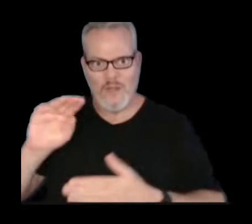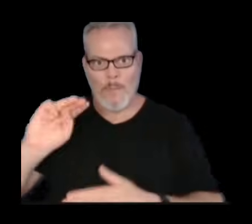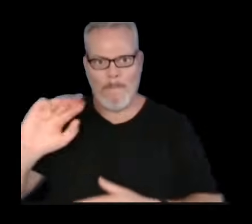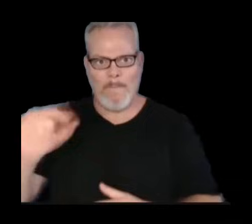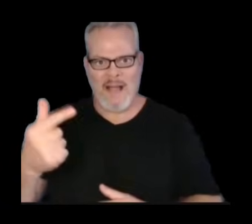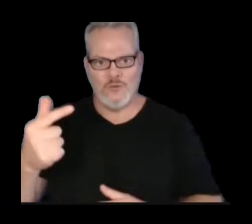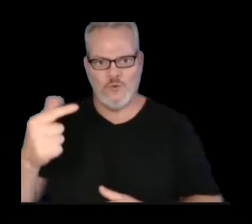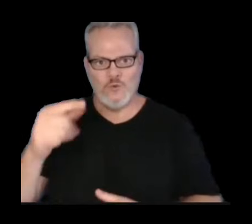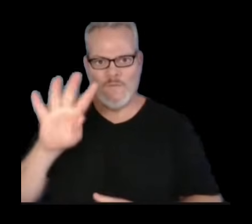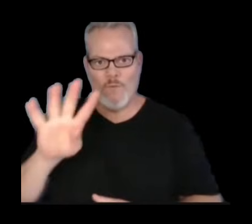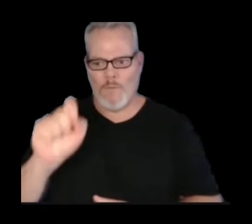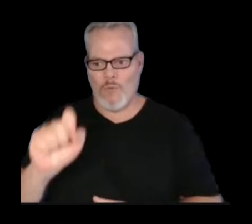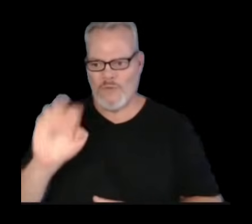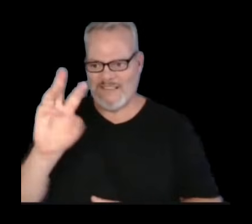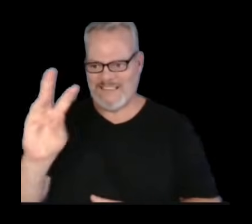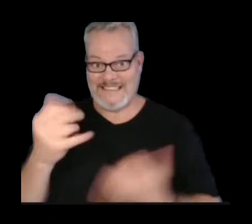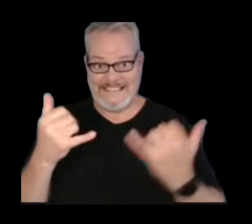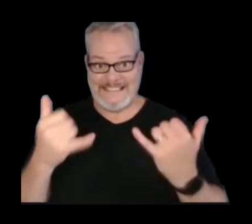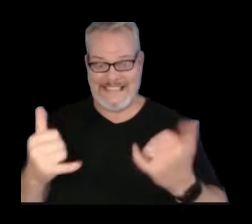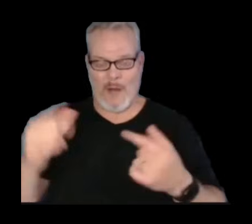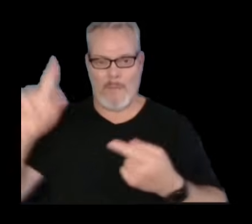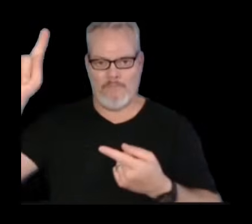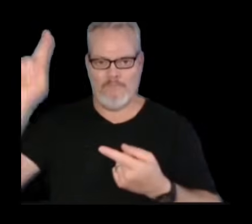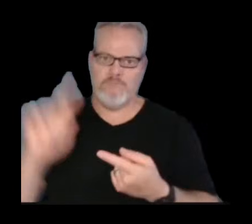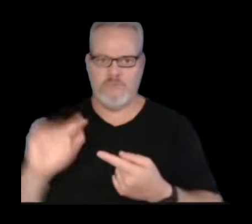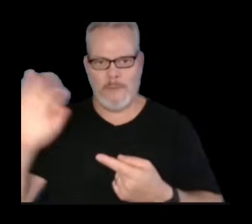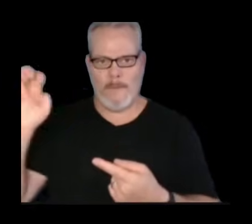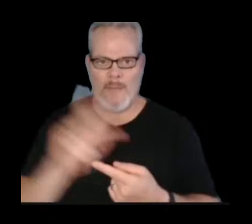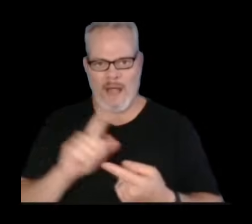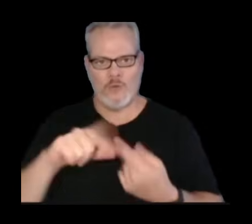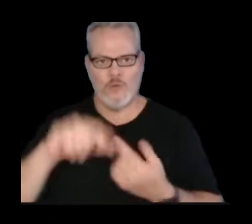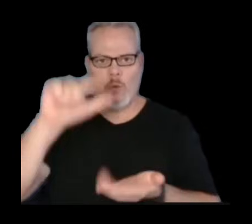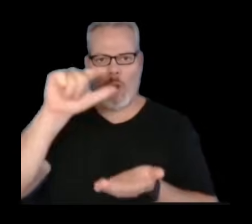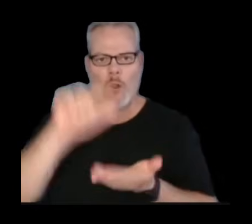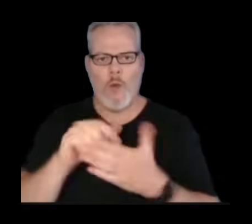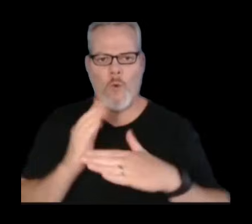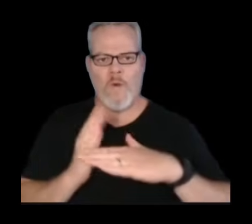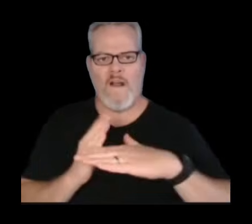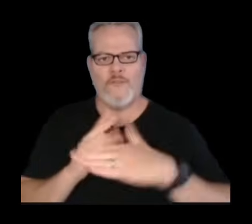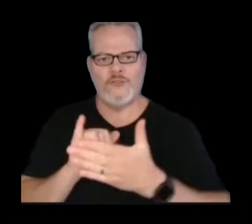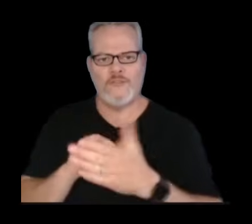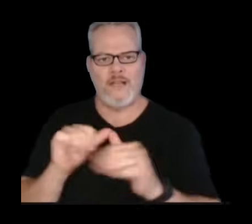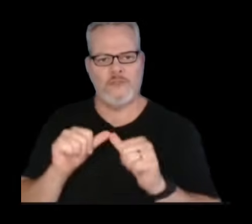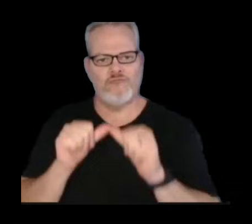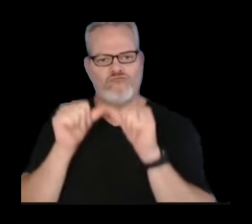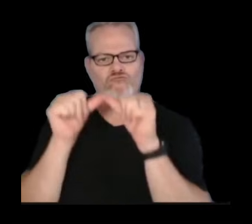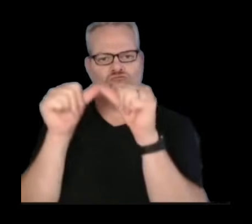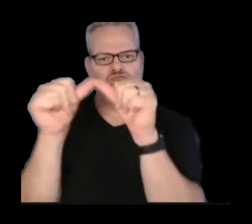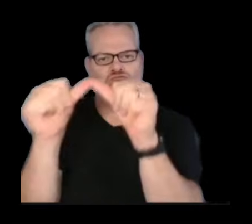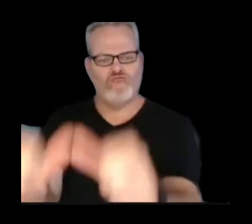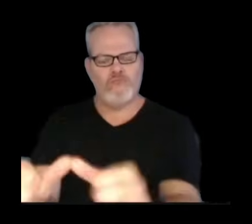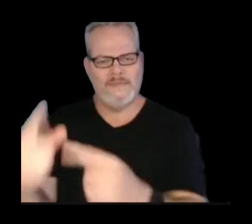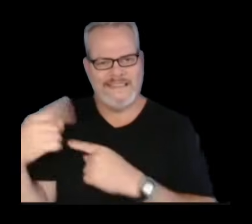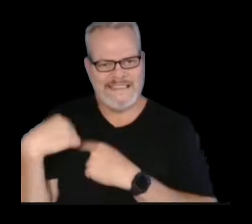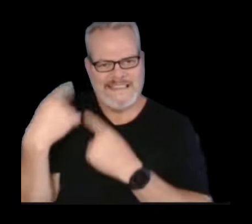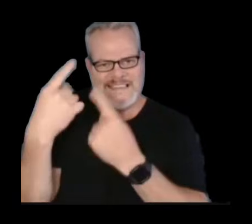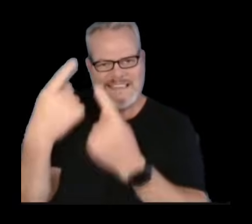our lower value, and all this within a lower average, which has been our normal ever since the onset of this